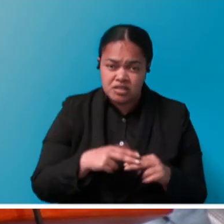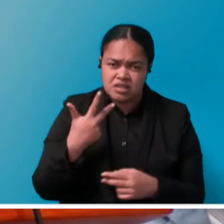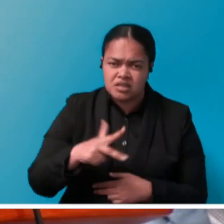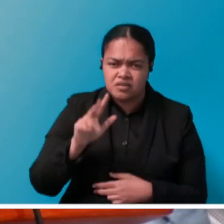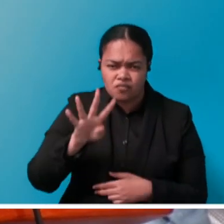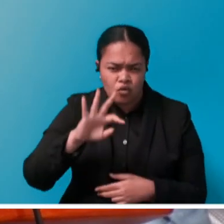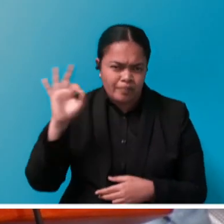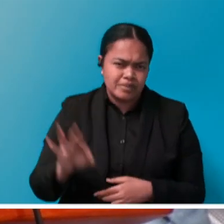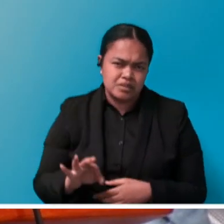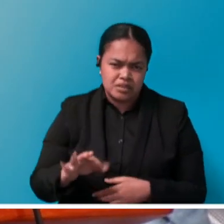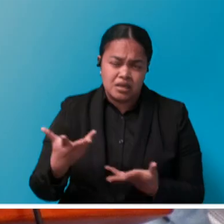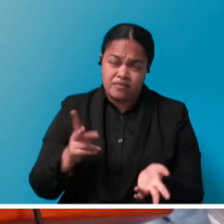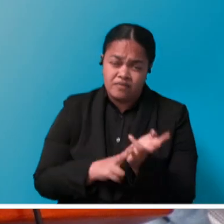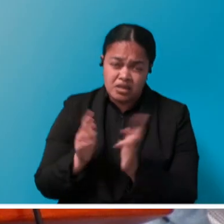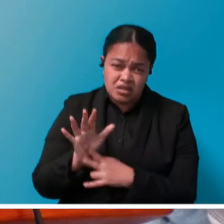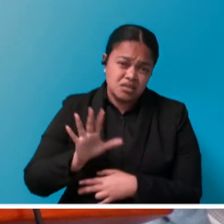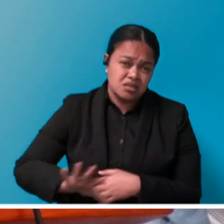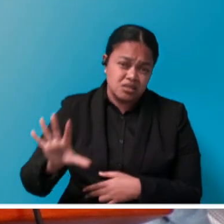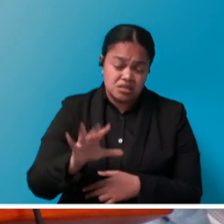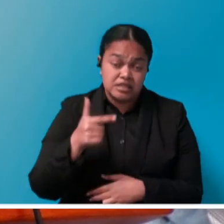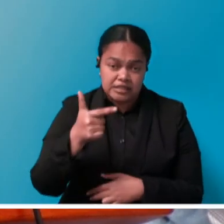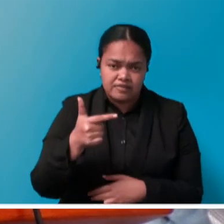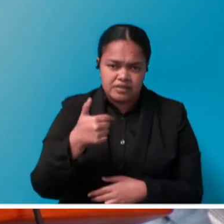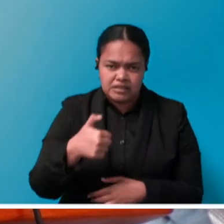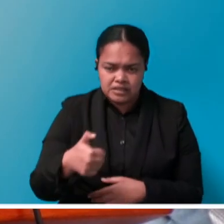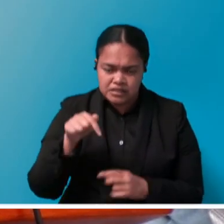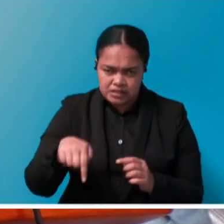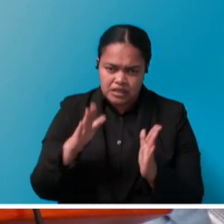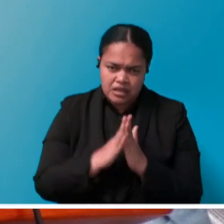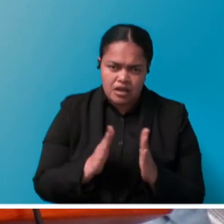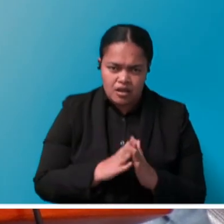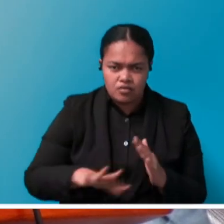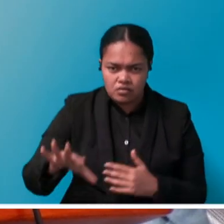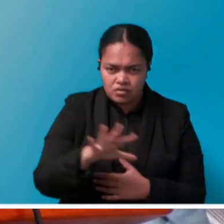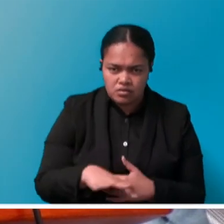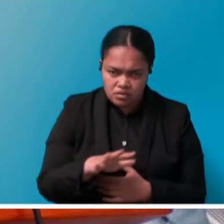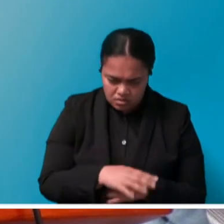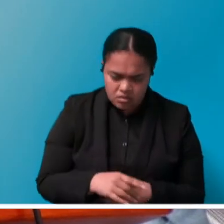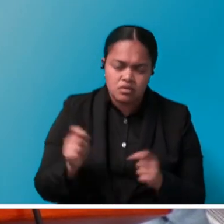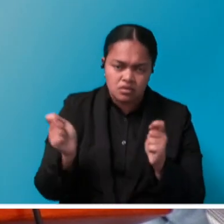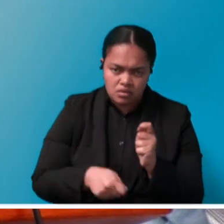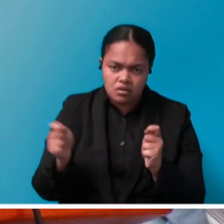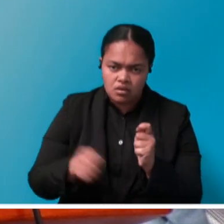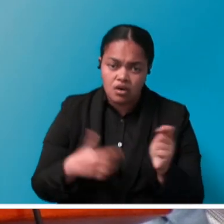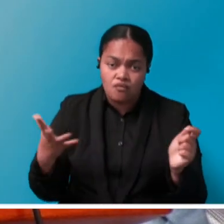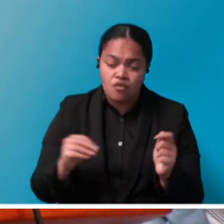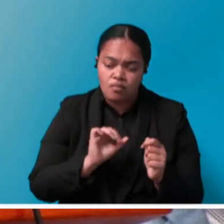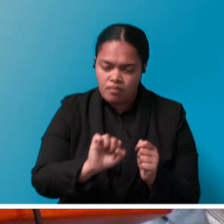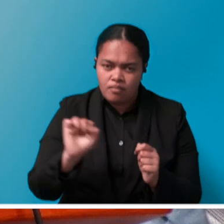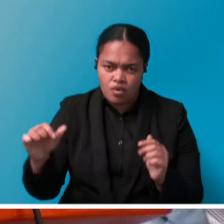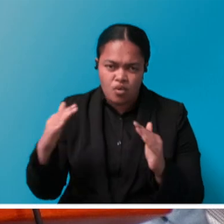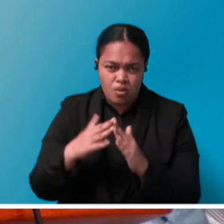of children in rural areas and 76% in urban, experiencing corporal punishment in their homes. The Violence